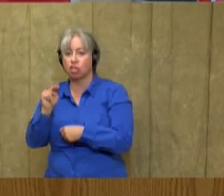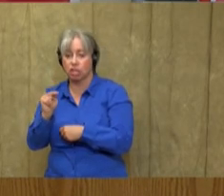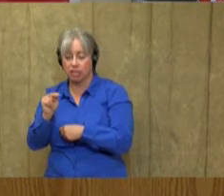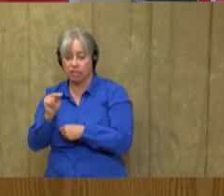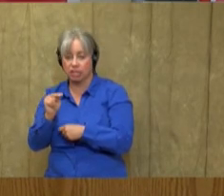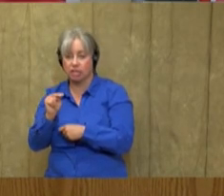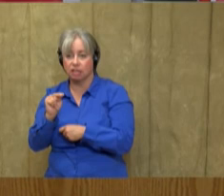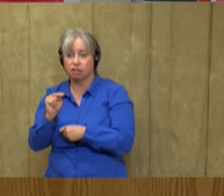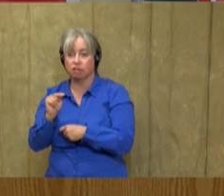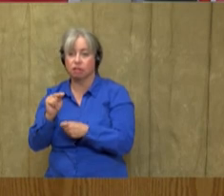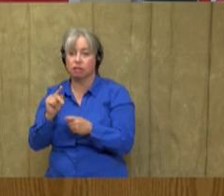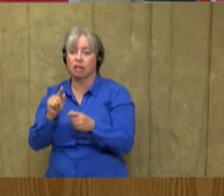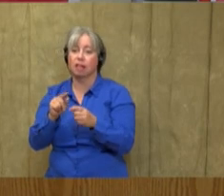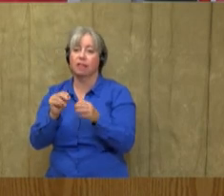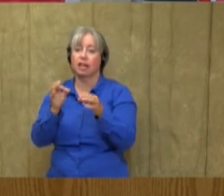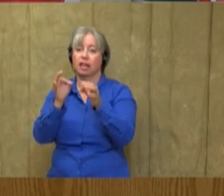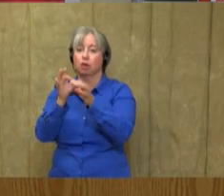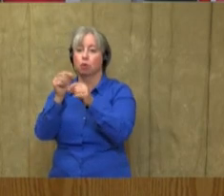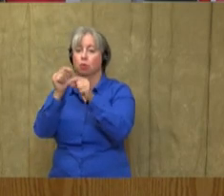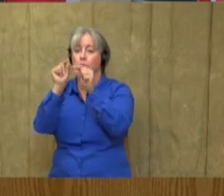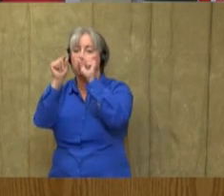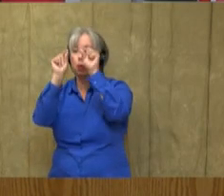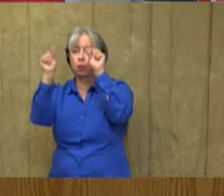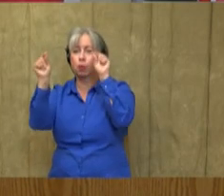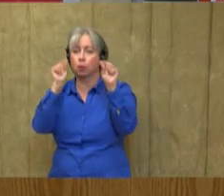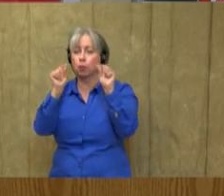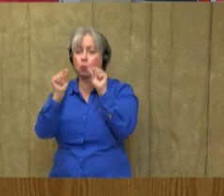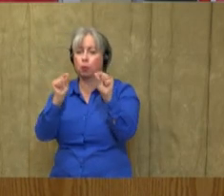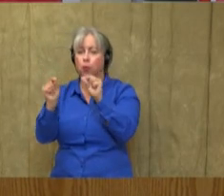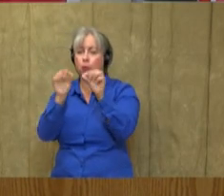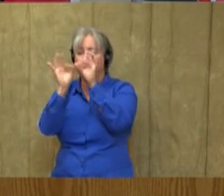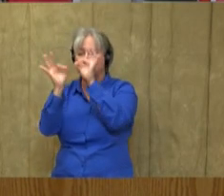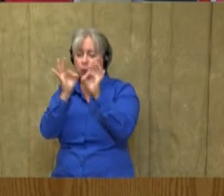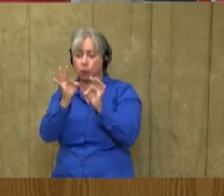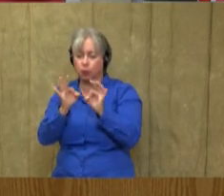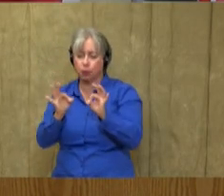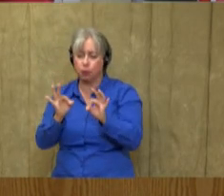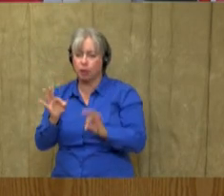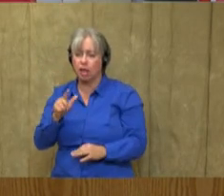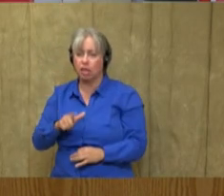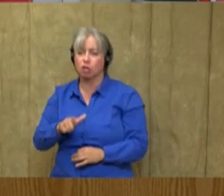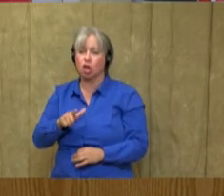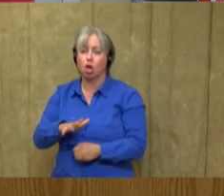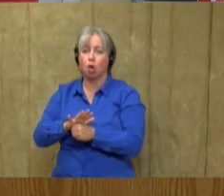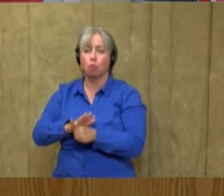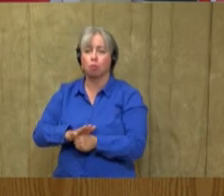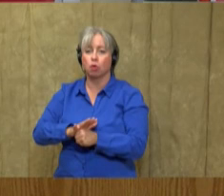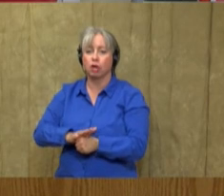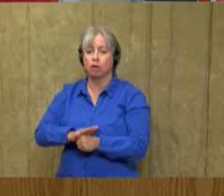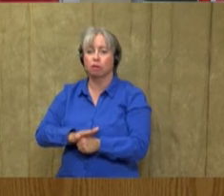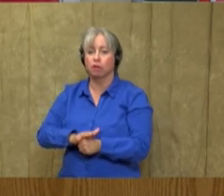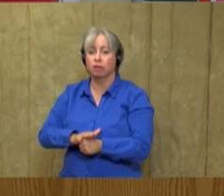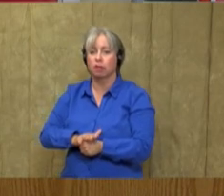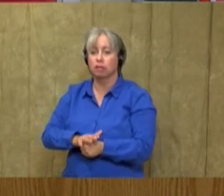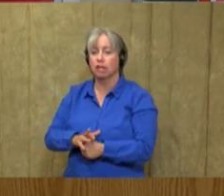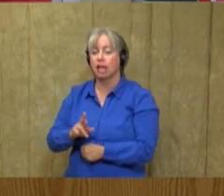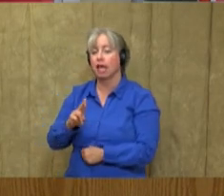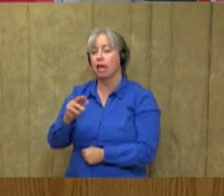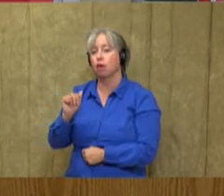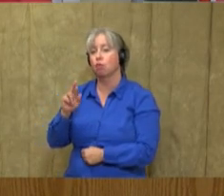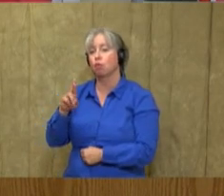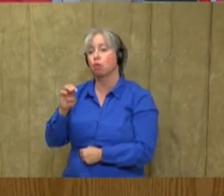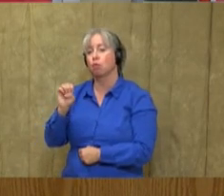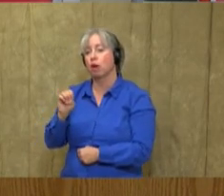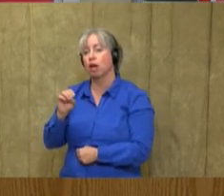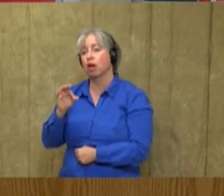of the compressional wave that are farther apart. So the particles are actually farther apart. It's a low pressure. And that is called a rarefaction.